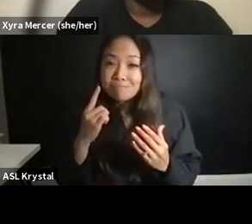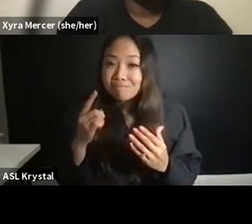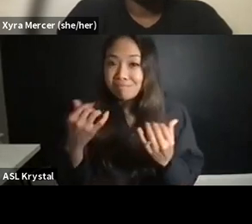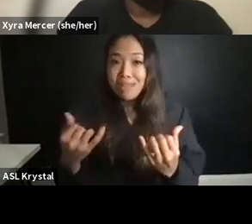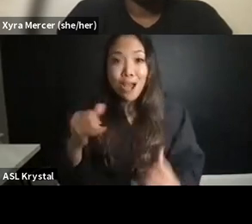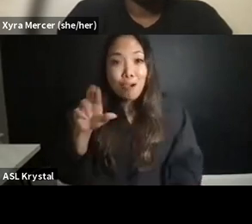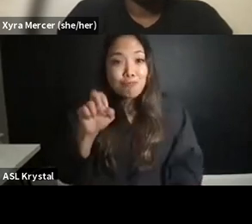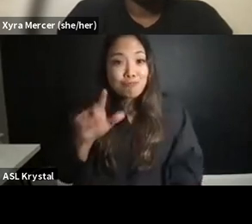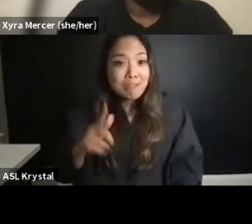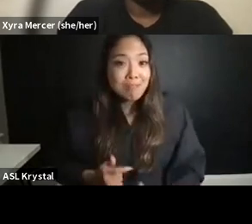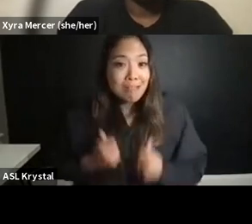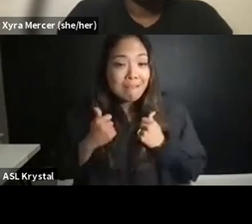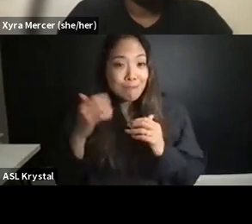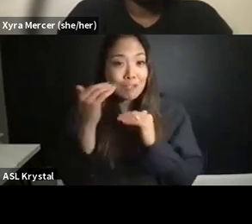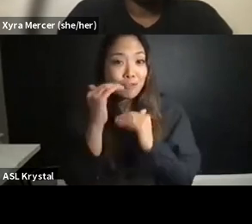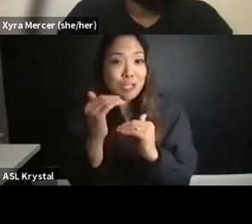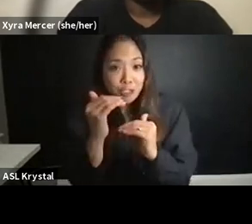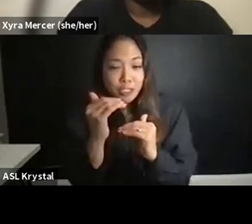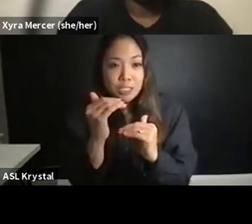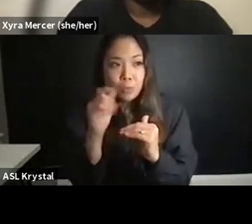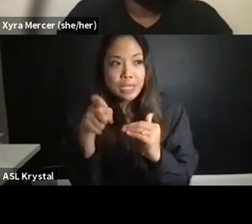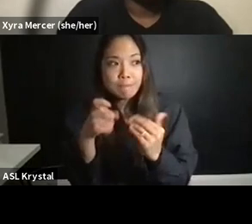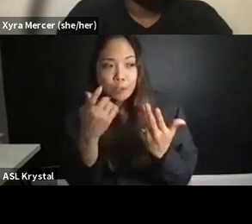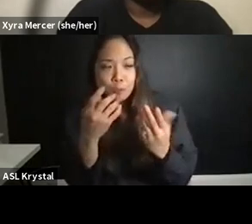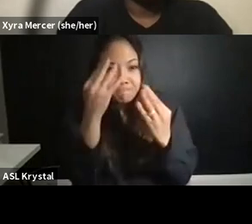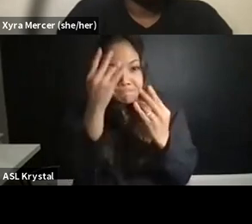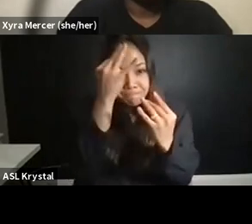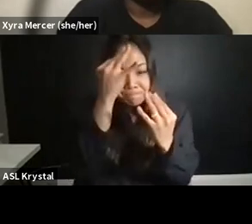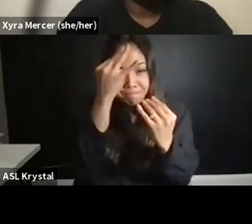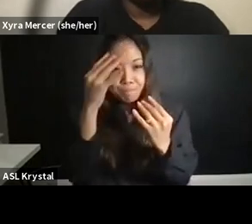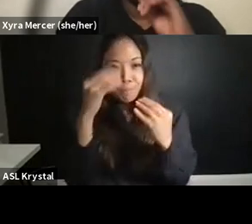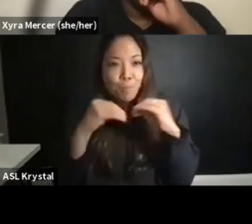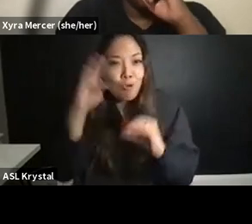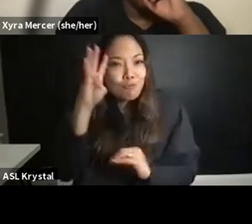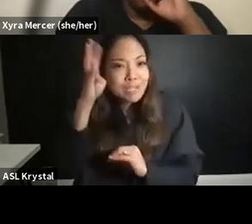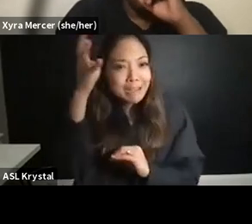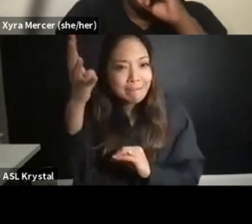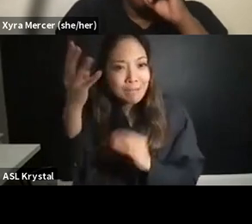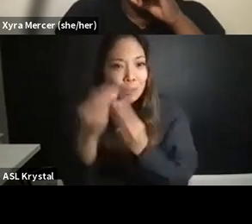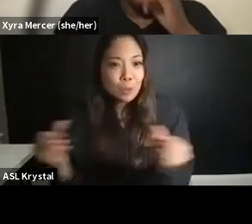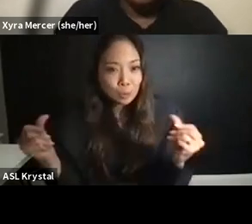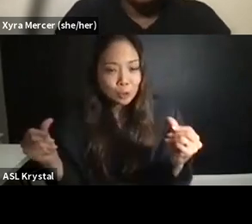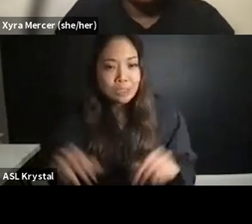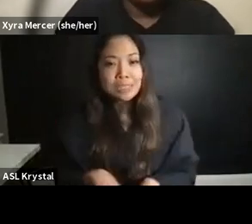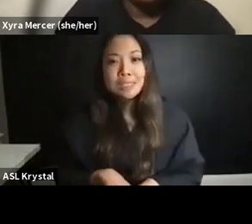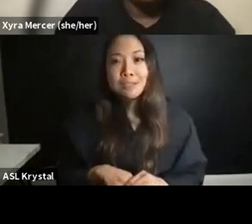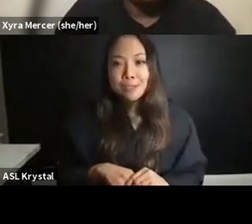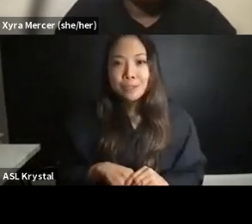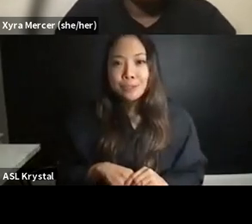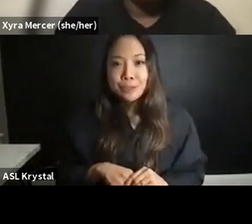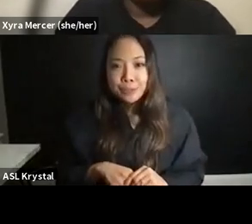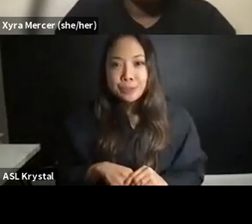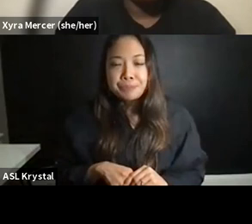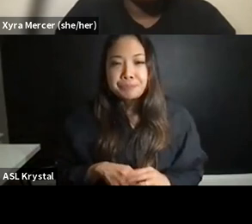do need to think creatively about and as mr cooter had mentioned earlier and thinking of how do we